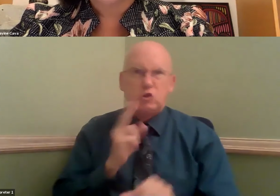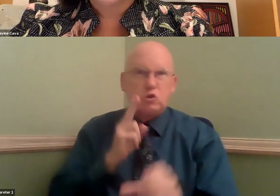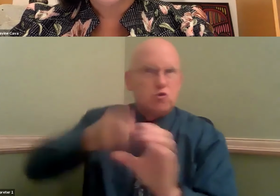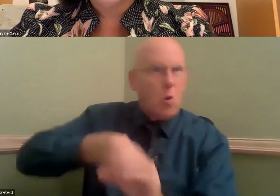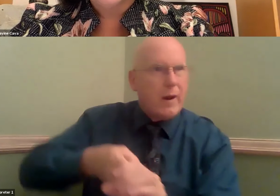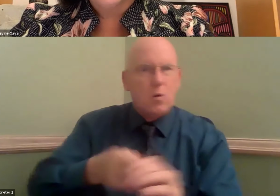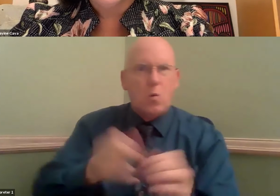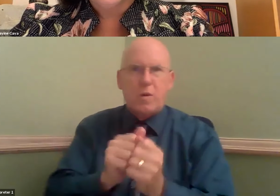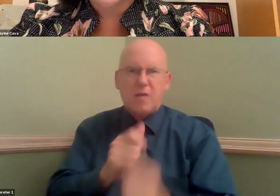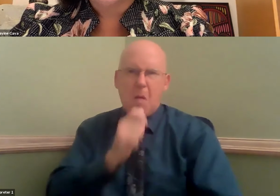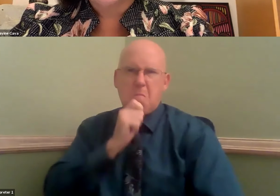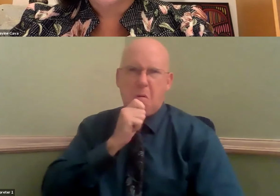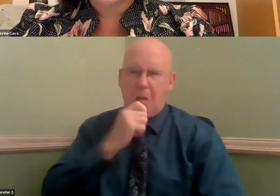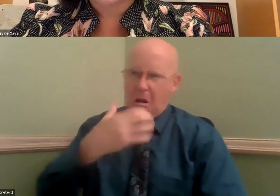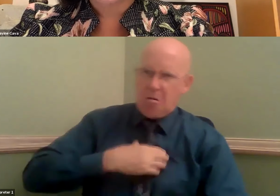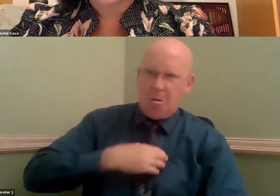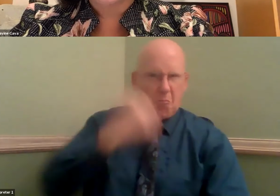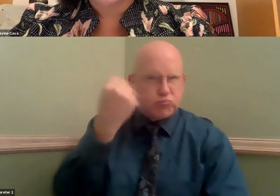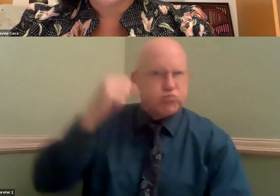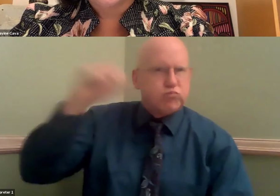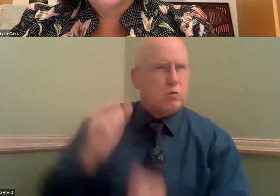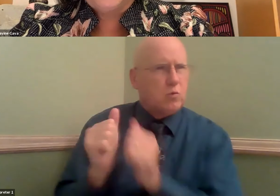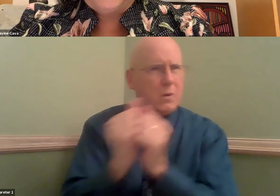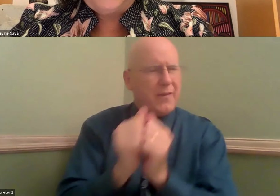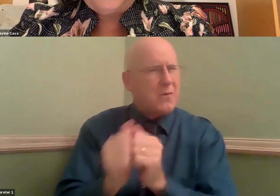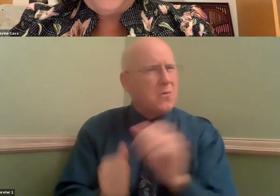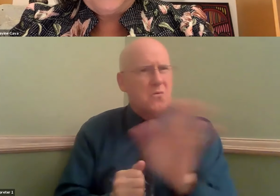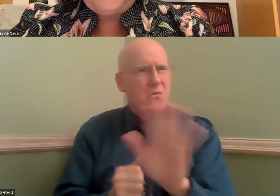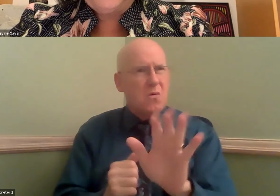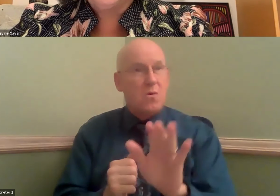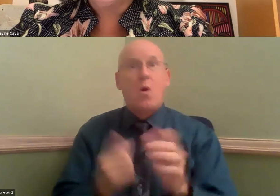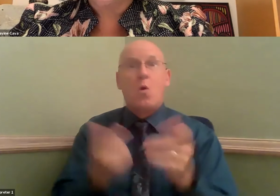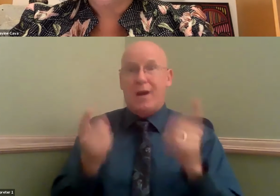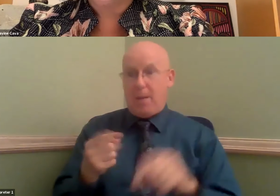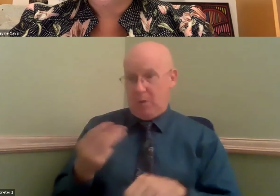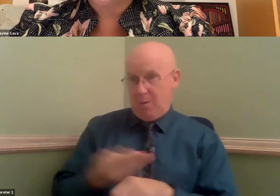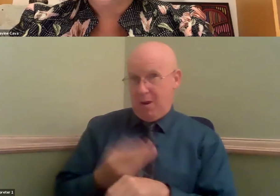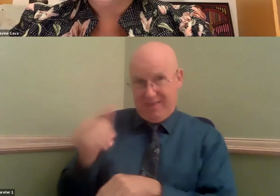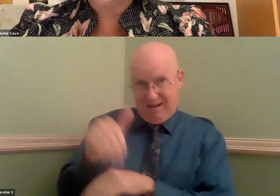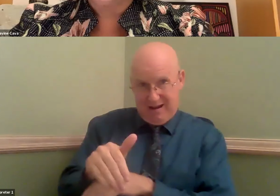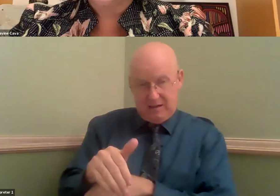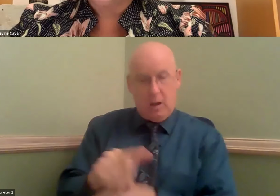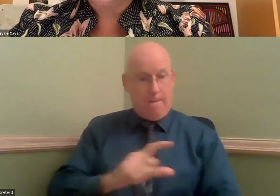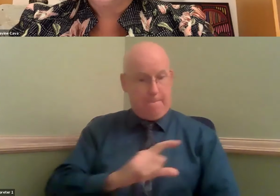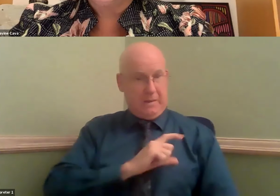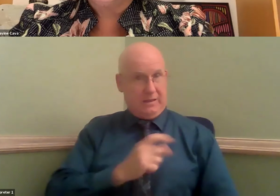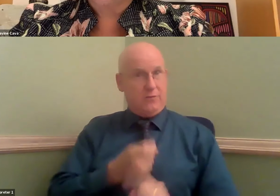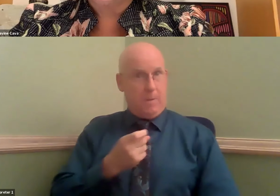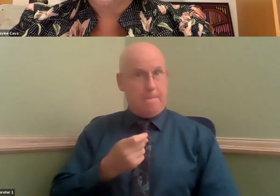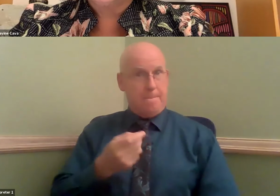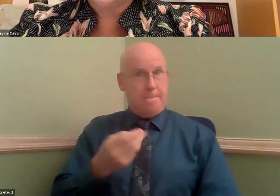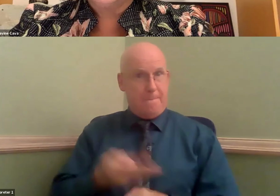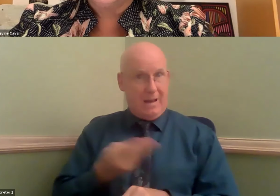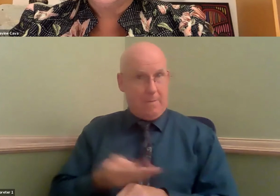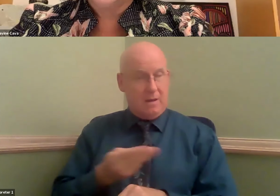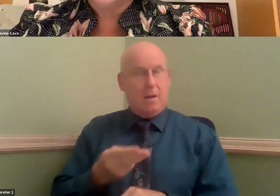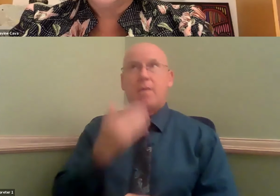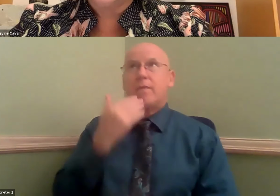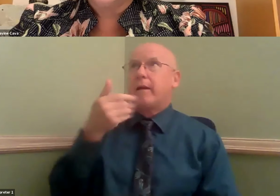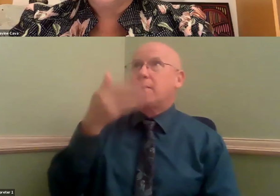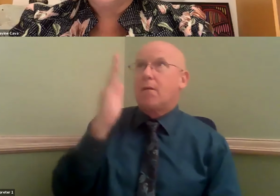gasoline on the situation. You know, what we had going on in Miami that night, I had a police officer from the city of Miami who, thank God,